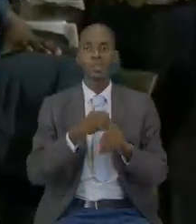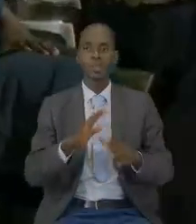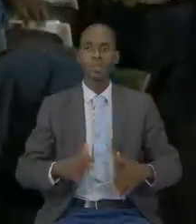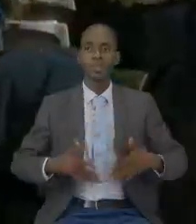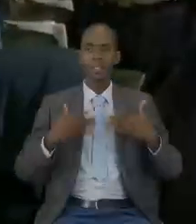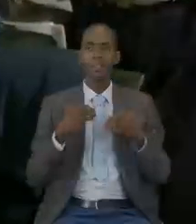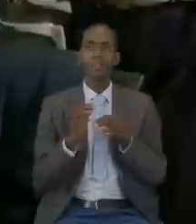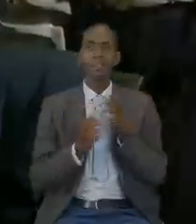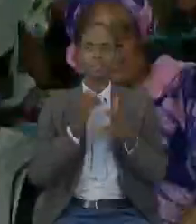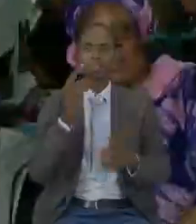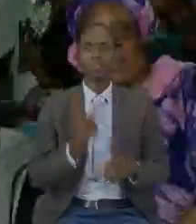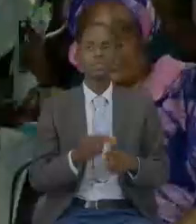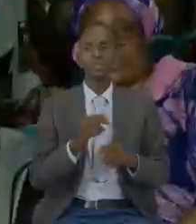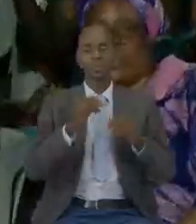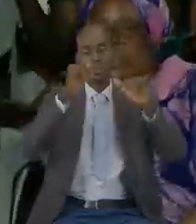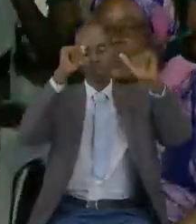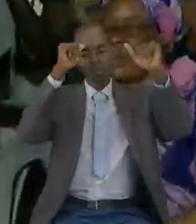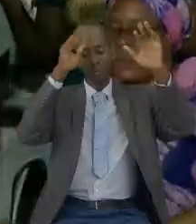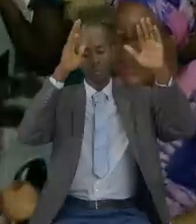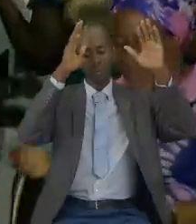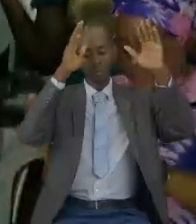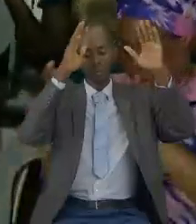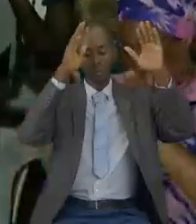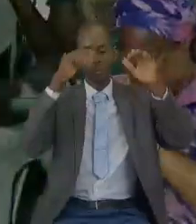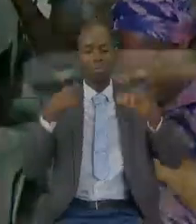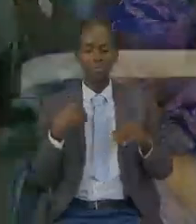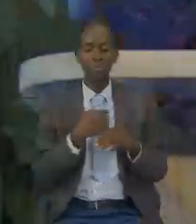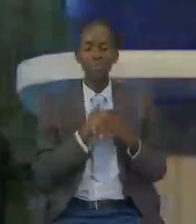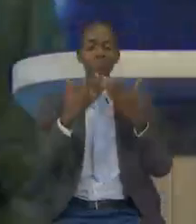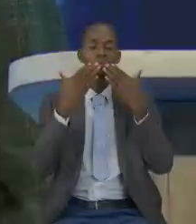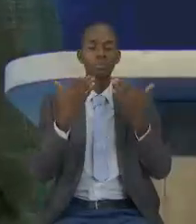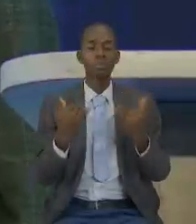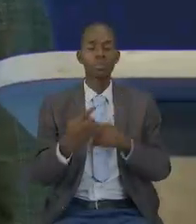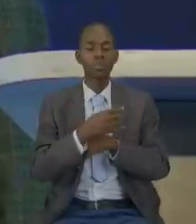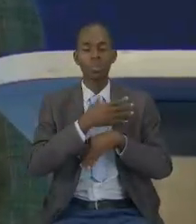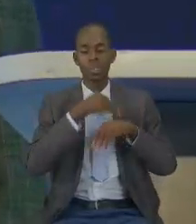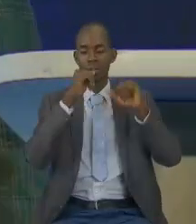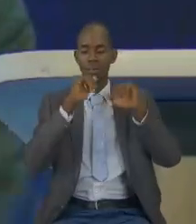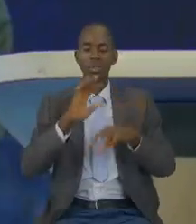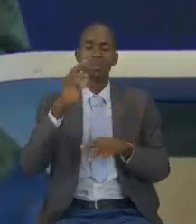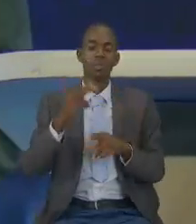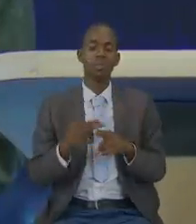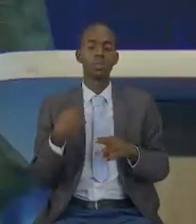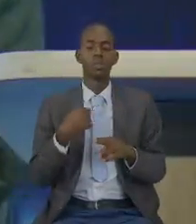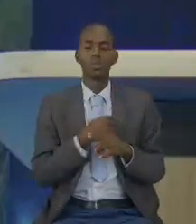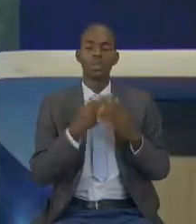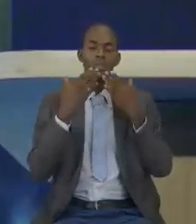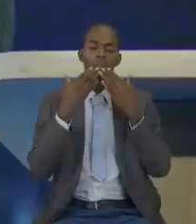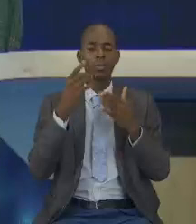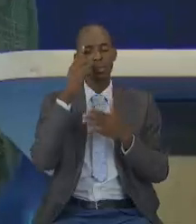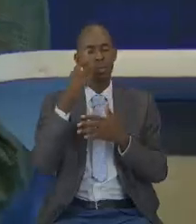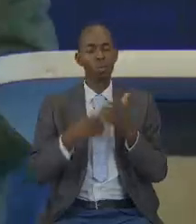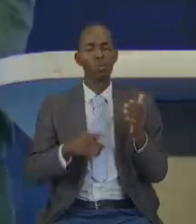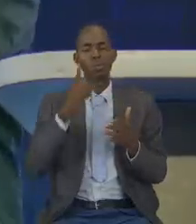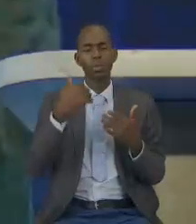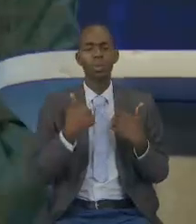Jesus' name. Father, we thank you today and bless your name. We thank you for what you have done, what